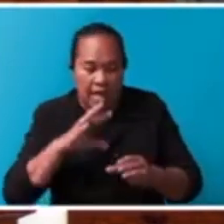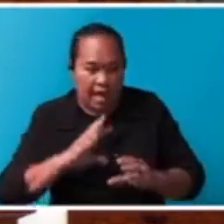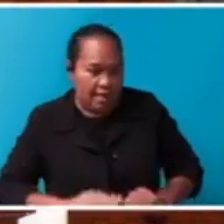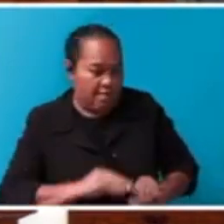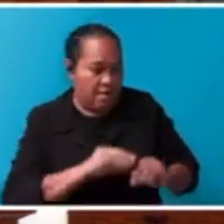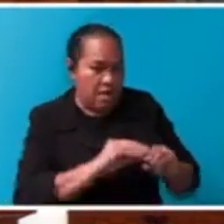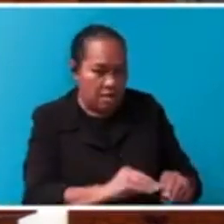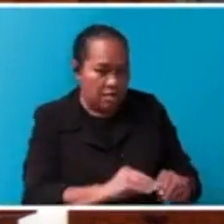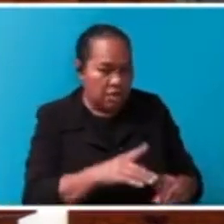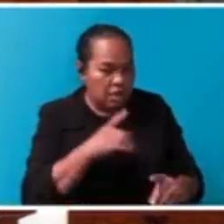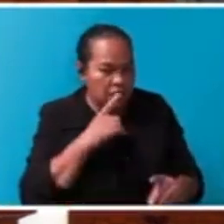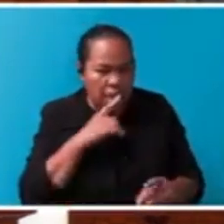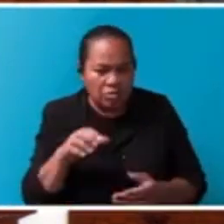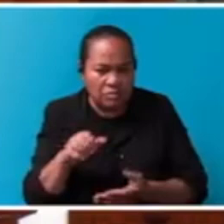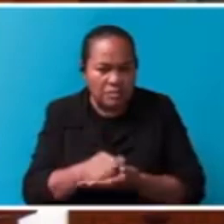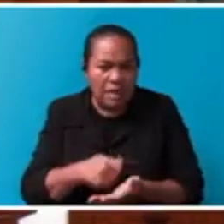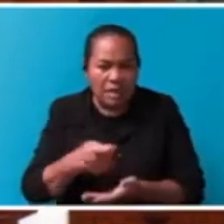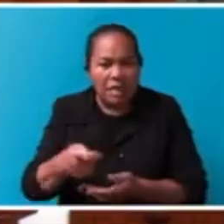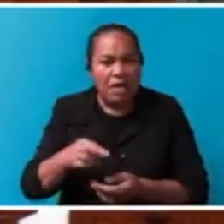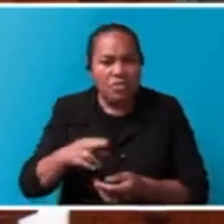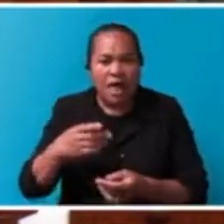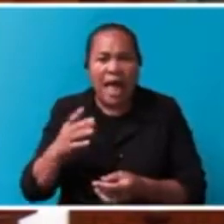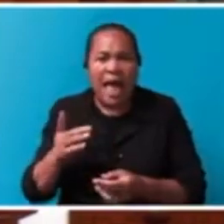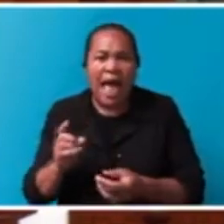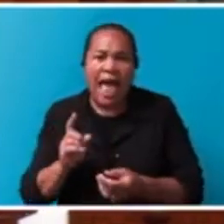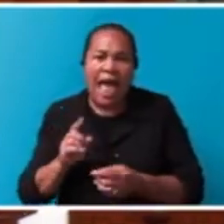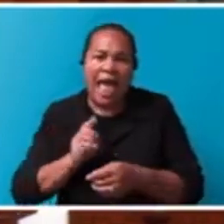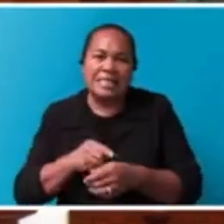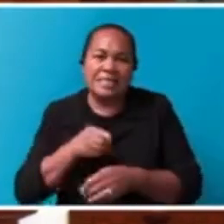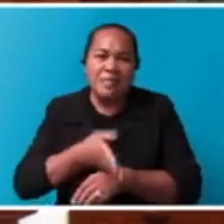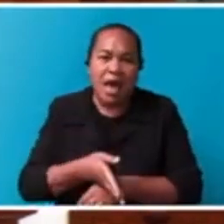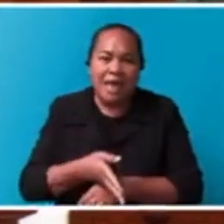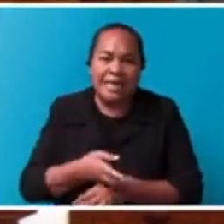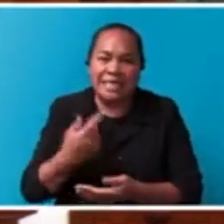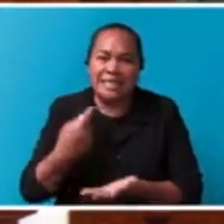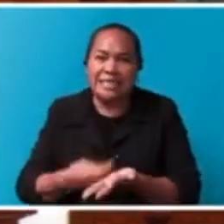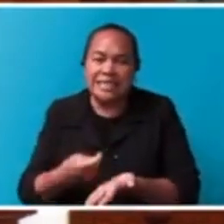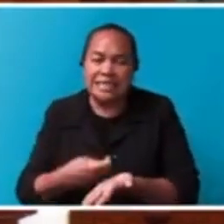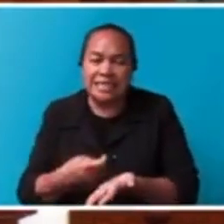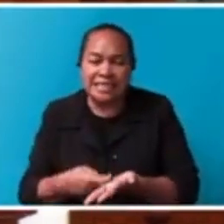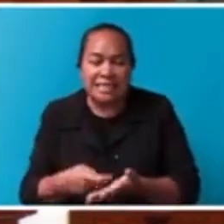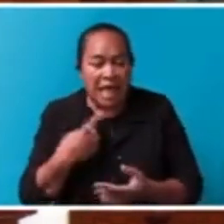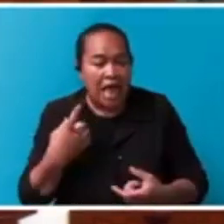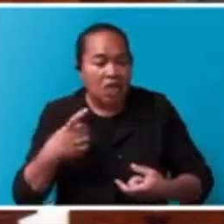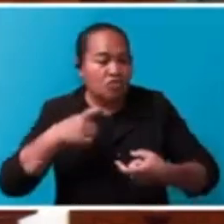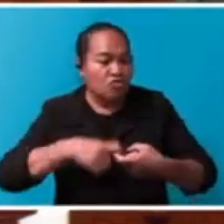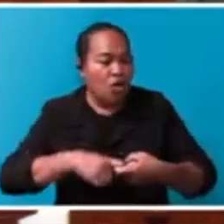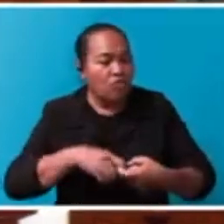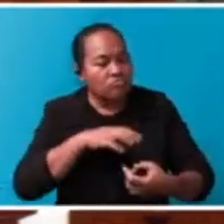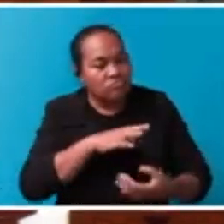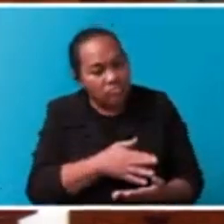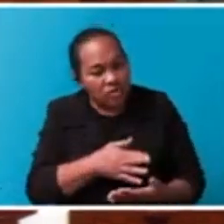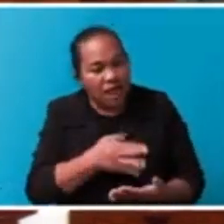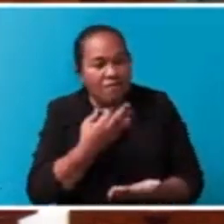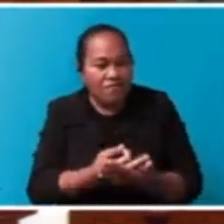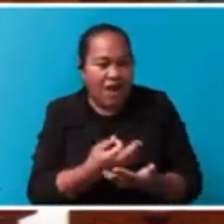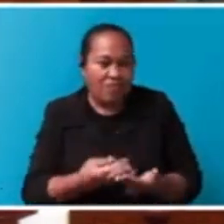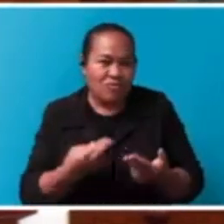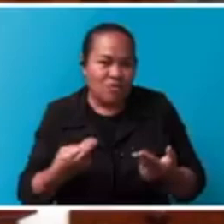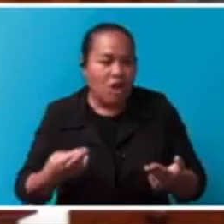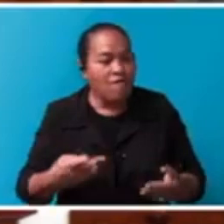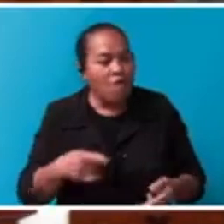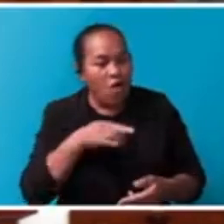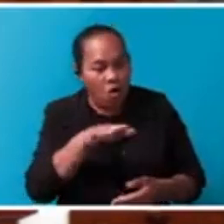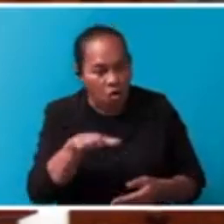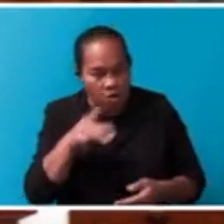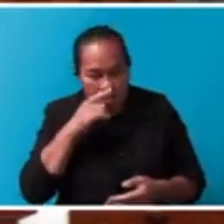compensate expiring leases, secure a loan, enter into joint venture, or fund resources owners'